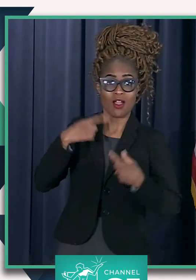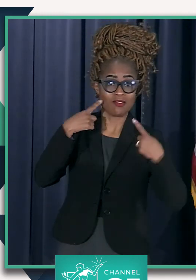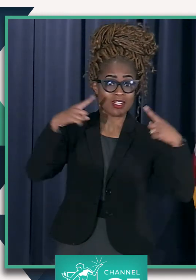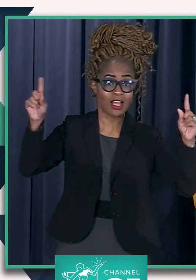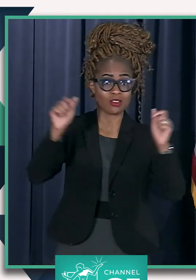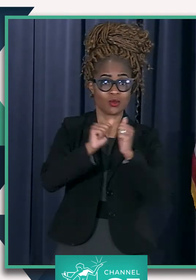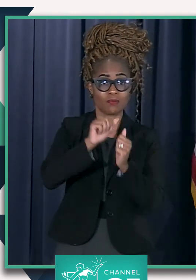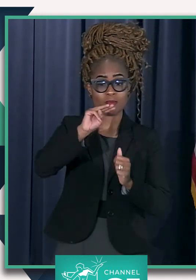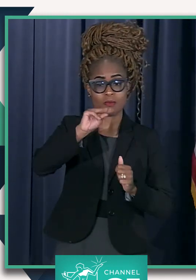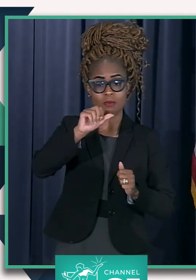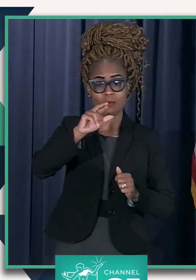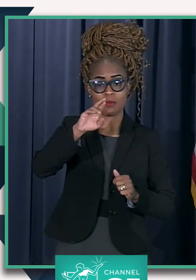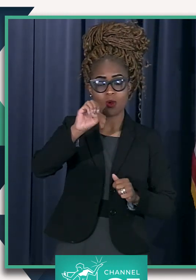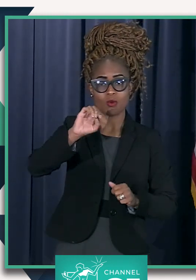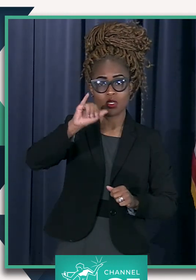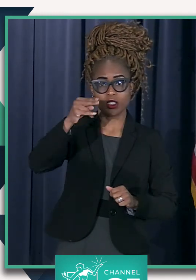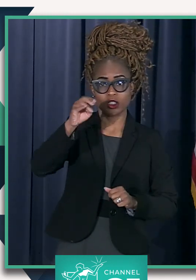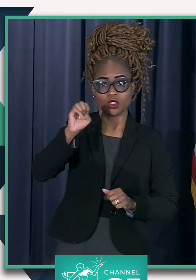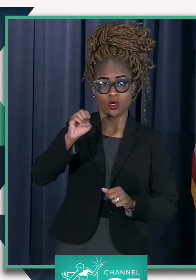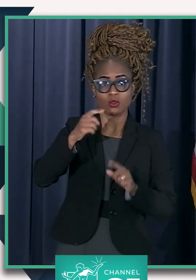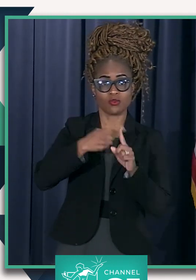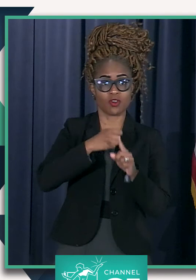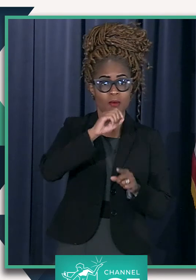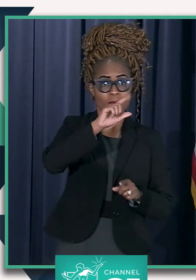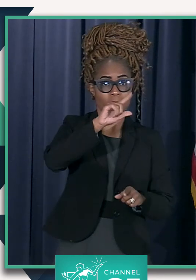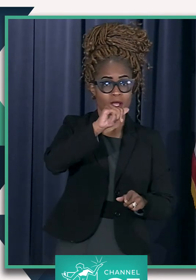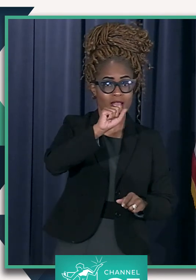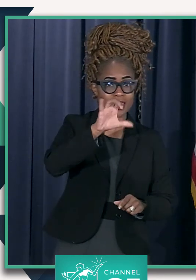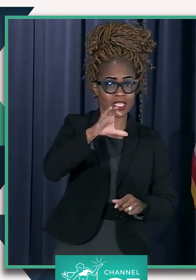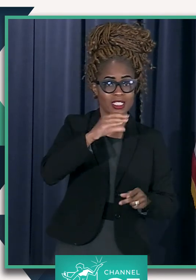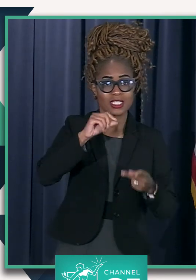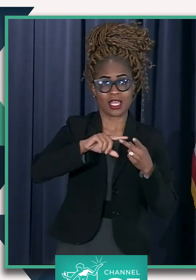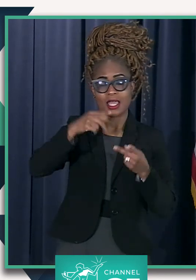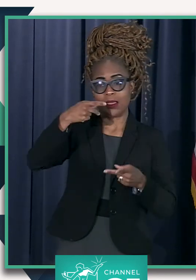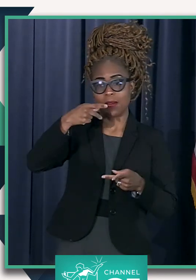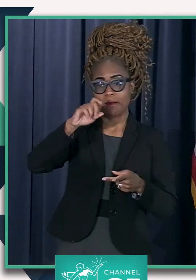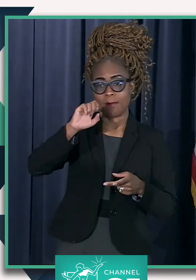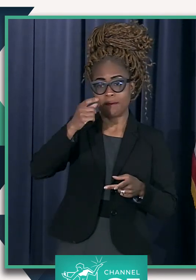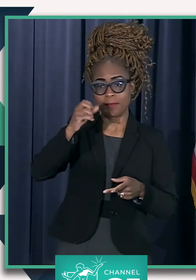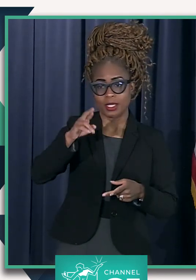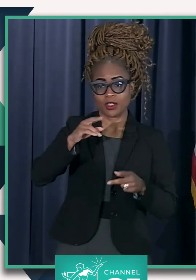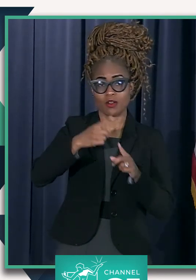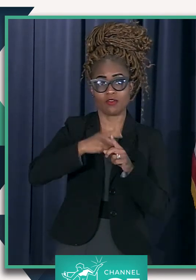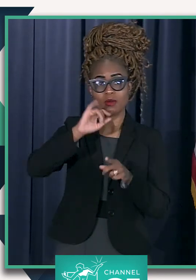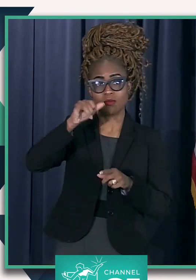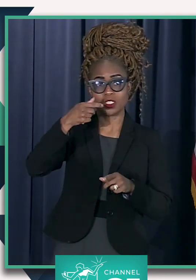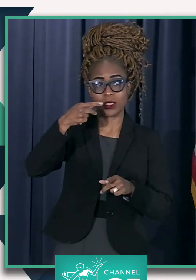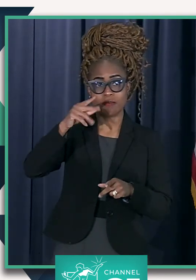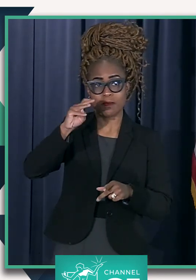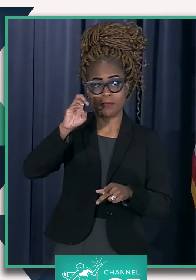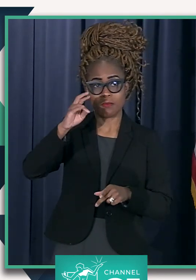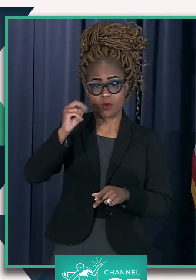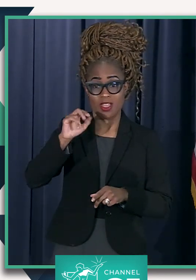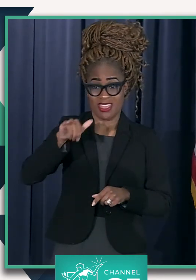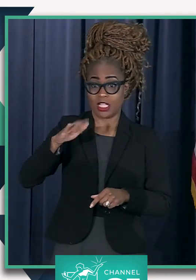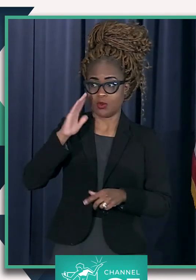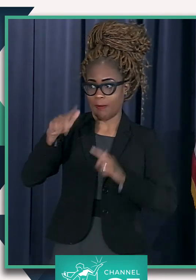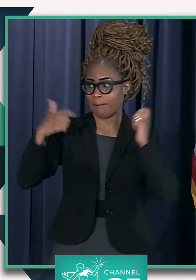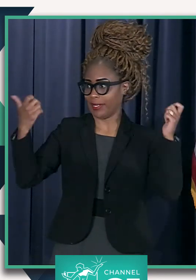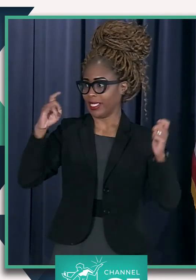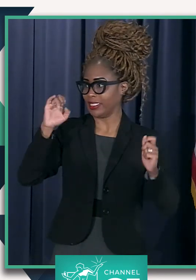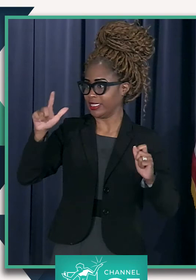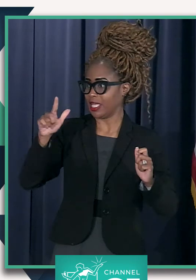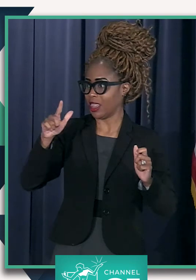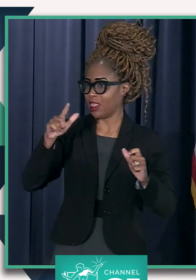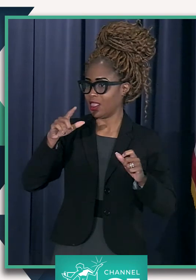Jones from Lisk and Peter Scheer from Jpmorgan and Wendy Jackson from Kresge, this would be a big deal in New York. To